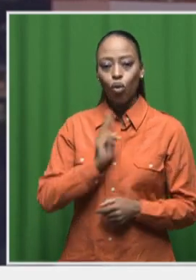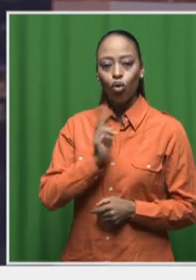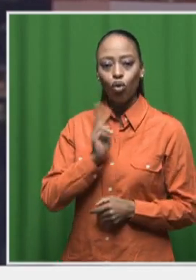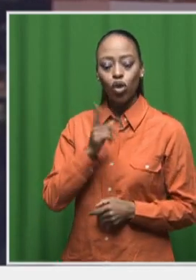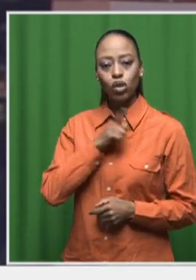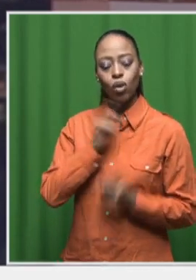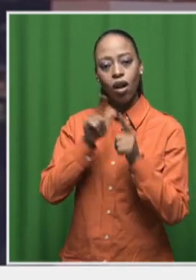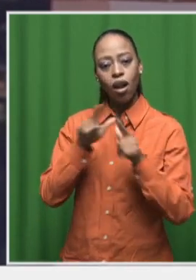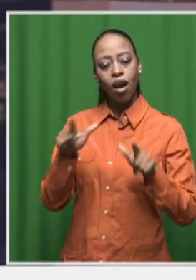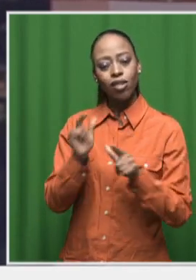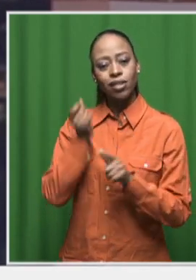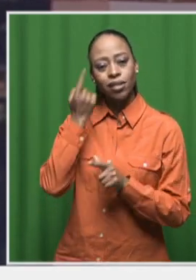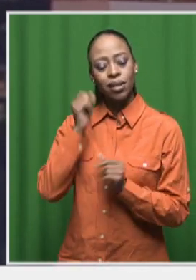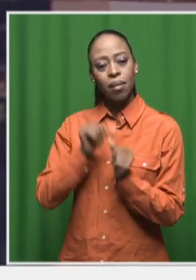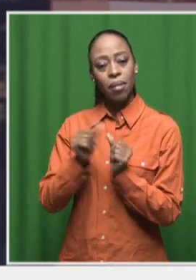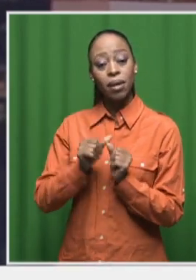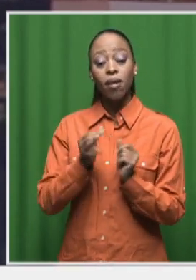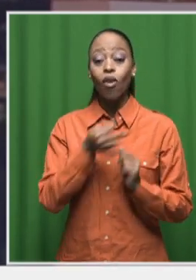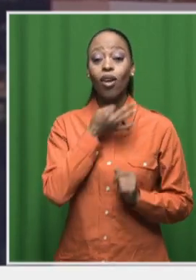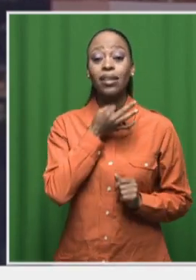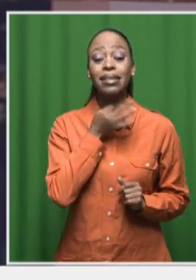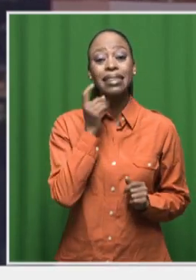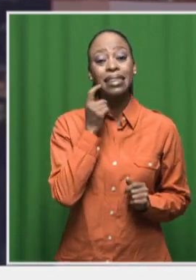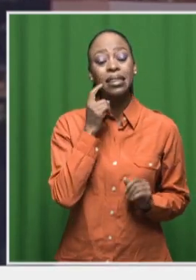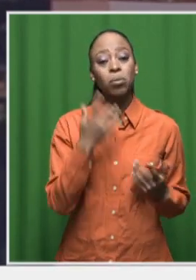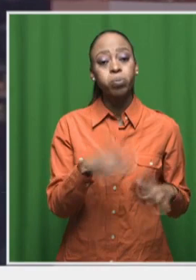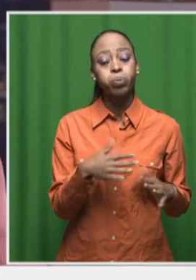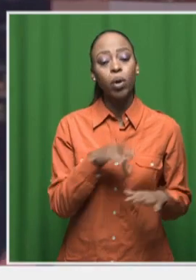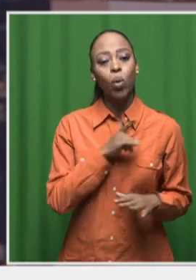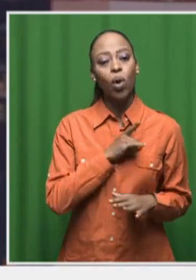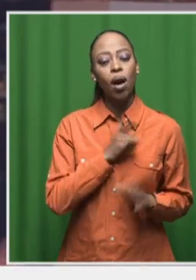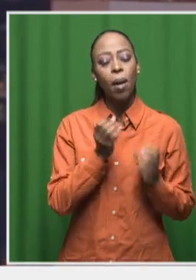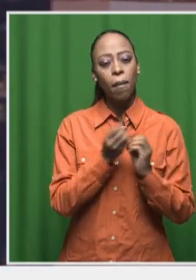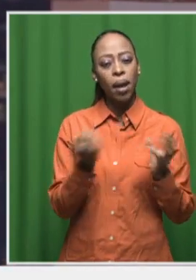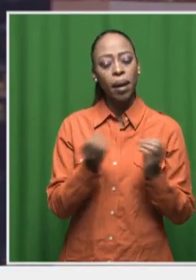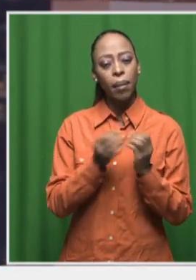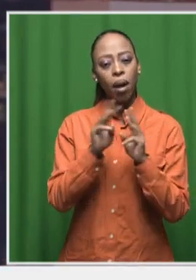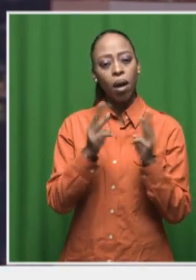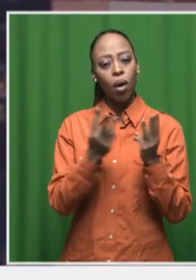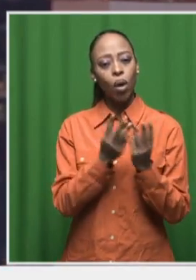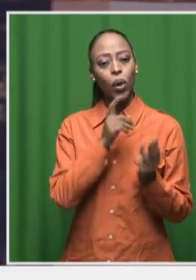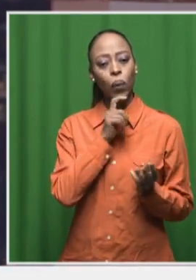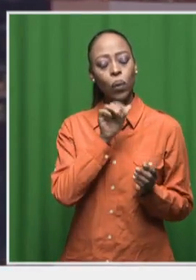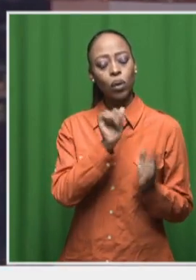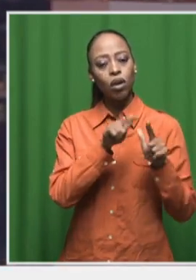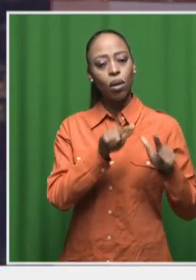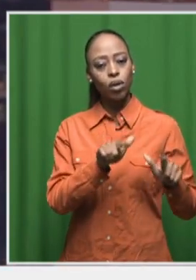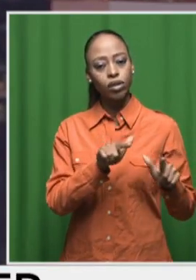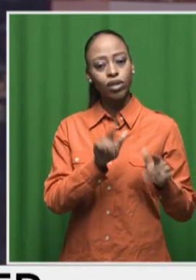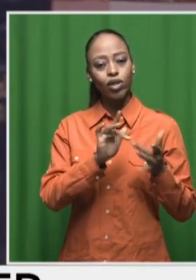the languages in question. And so for English, this is really easy because, majority of the world, the internet,